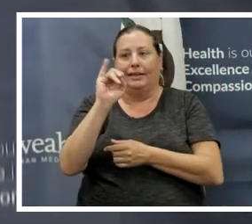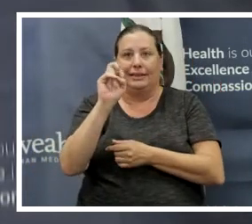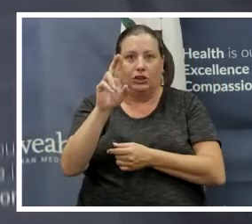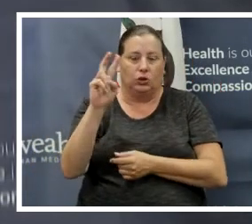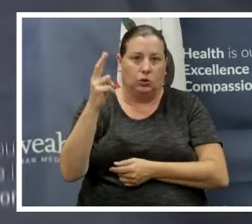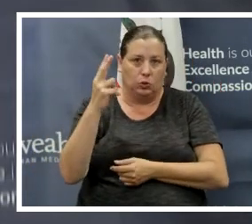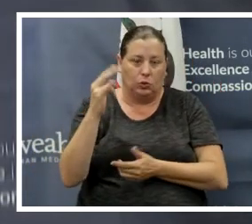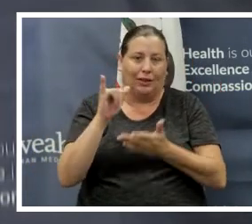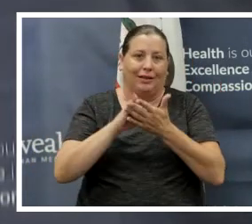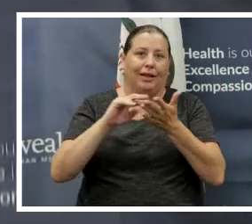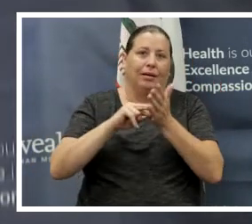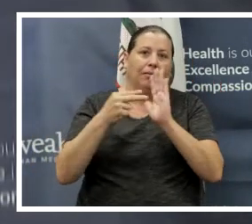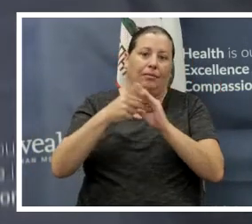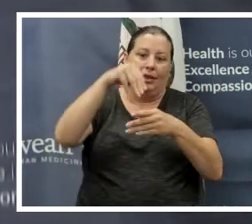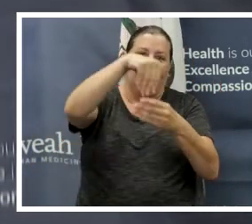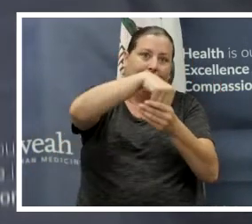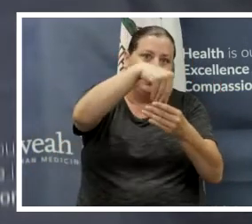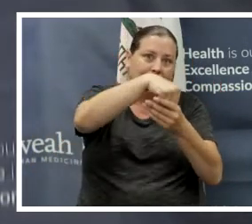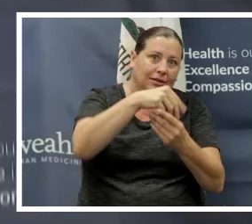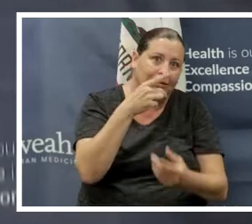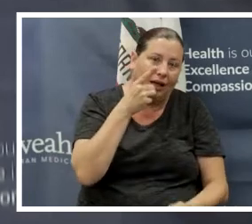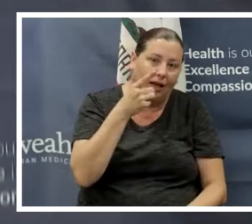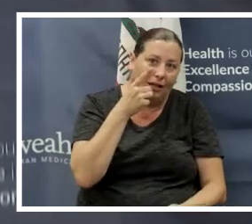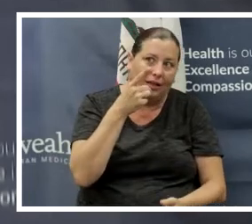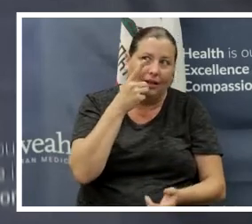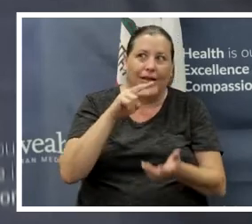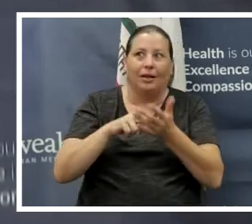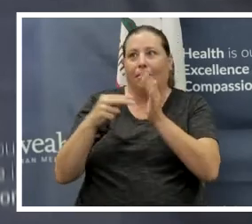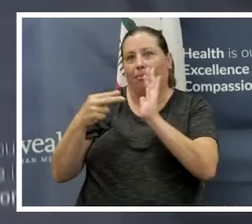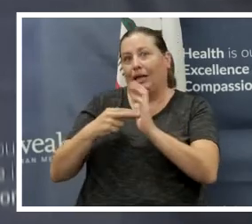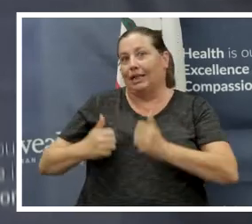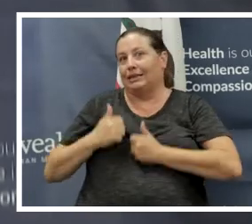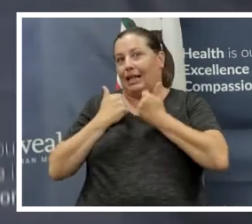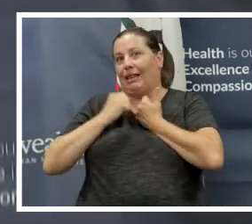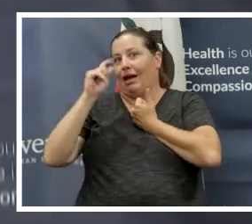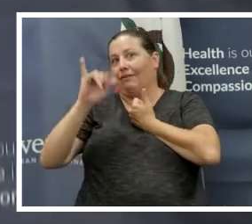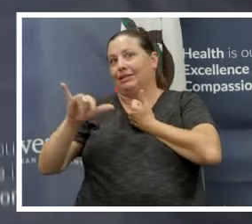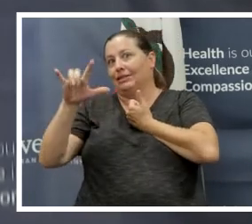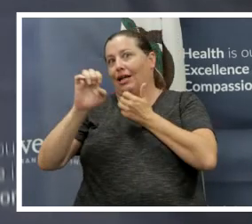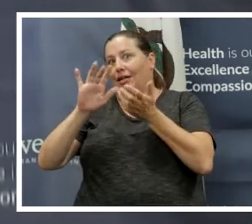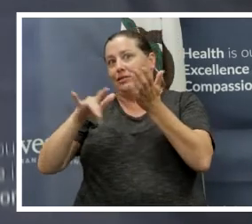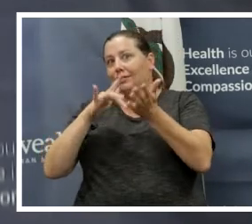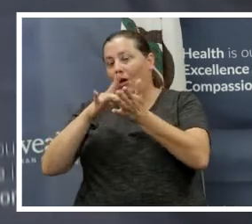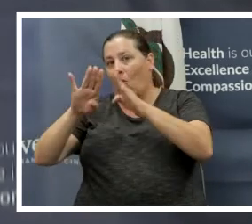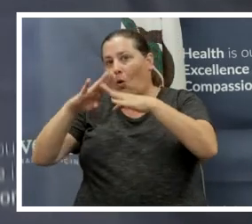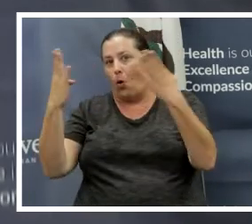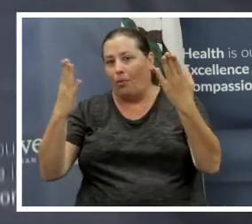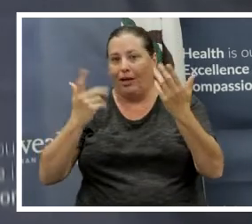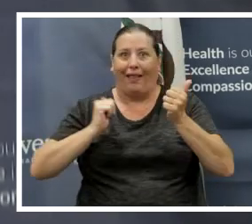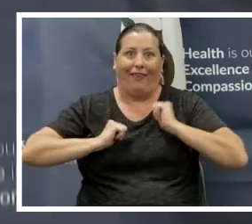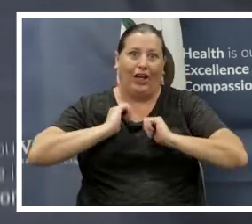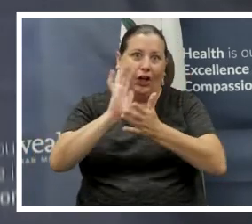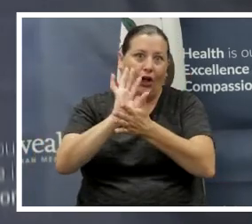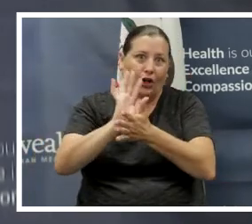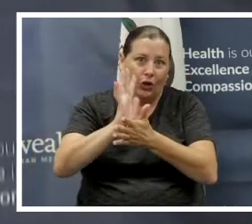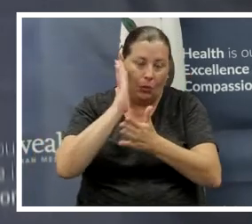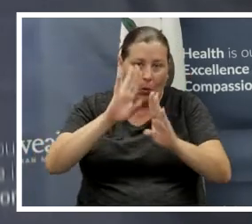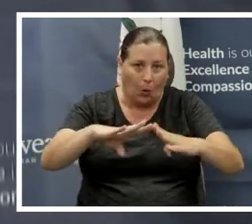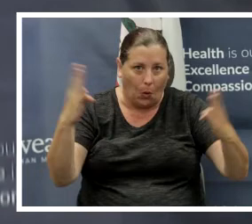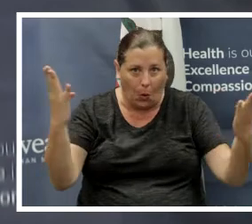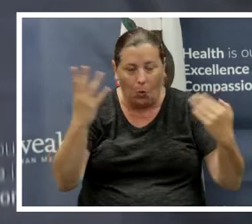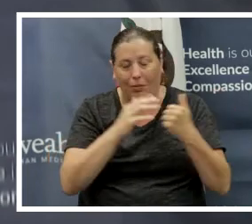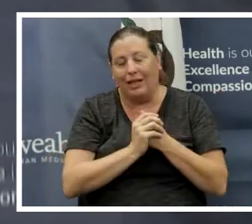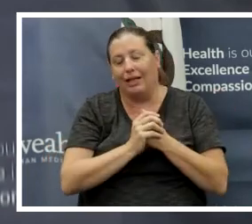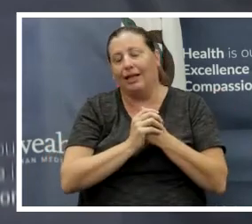means in-house dining. It means the lifestyle center gets to open up, theaters get to open up. It